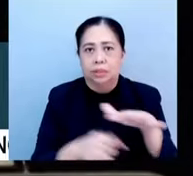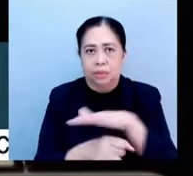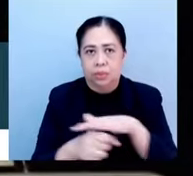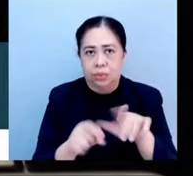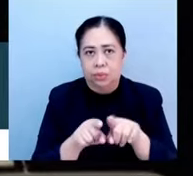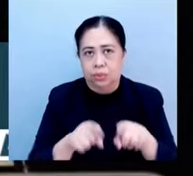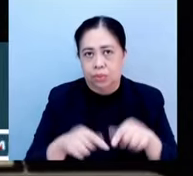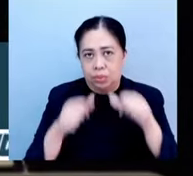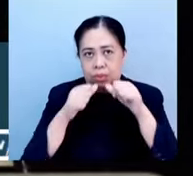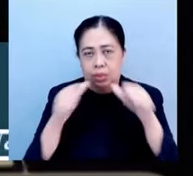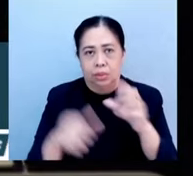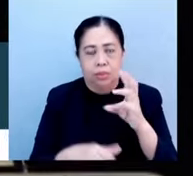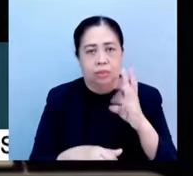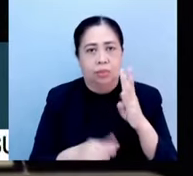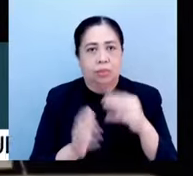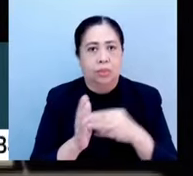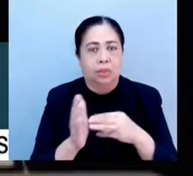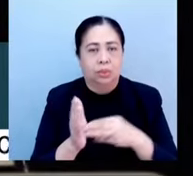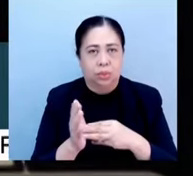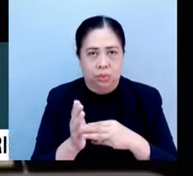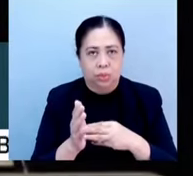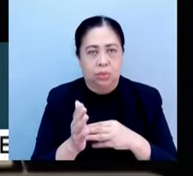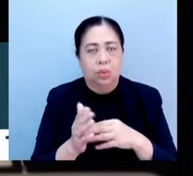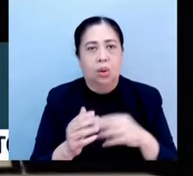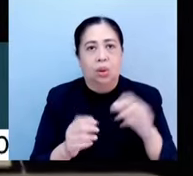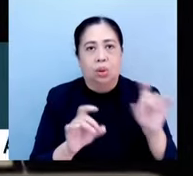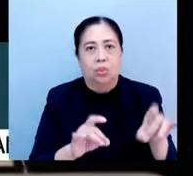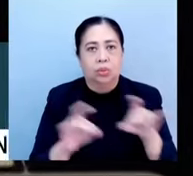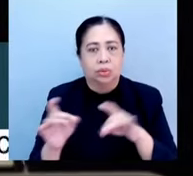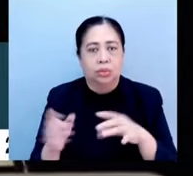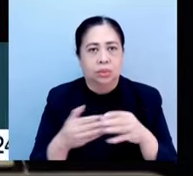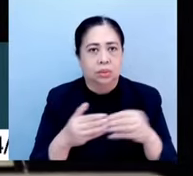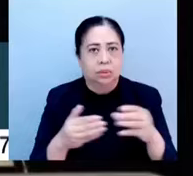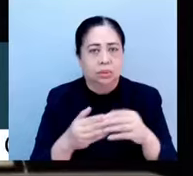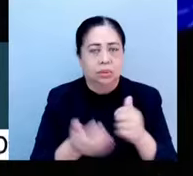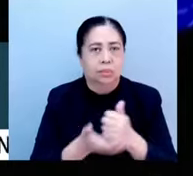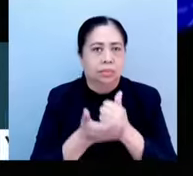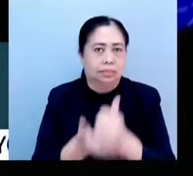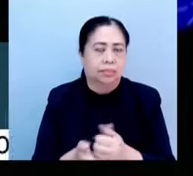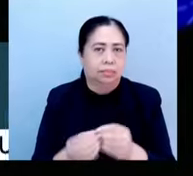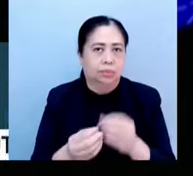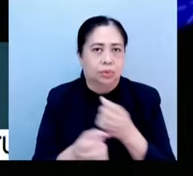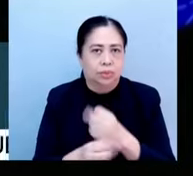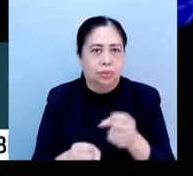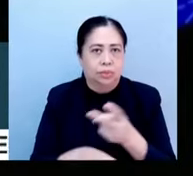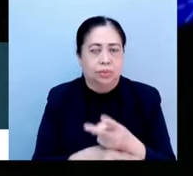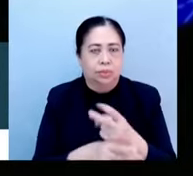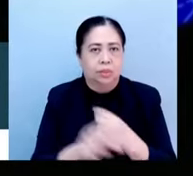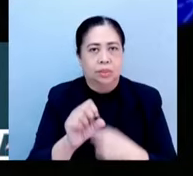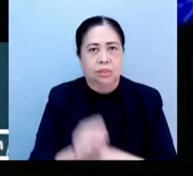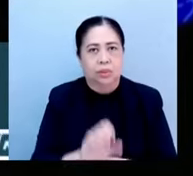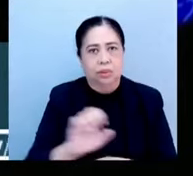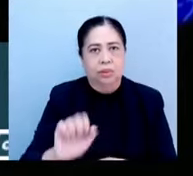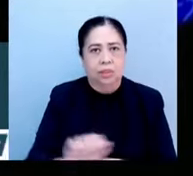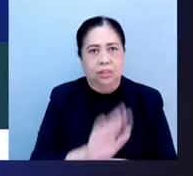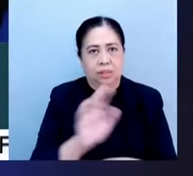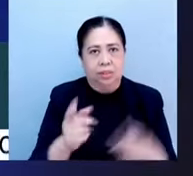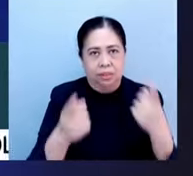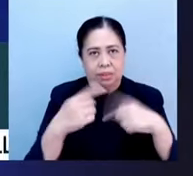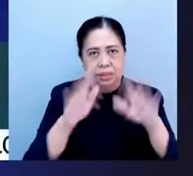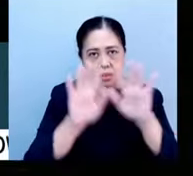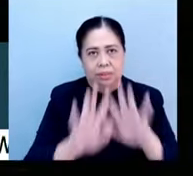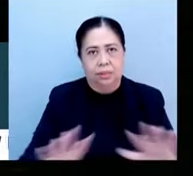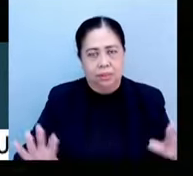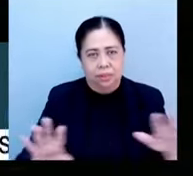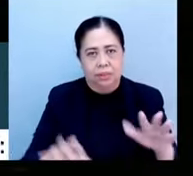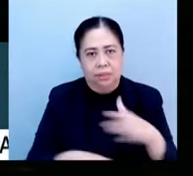announced a $64 million Australian dollar funding to help boost maritime security among Southeast Asian nations. As for the Philippines,